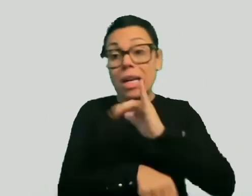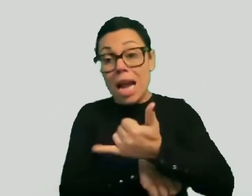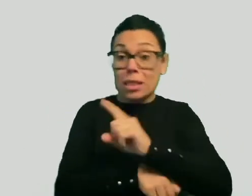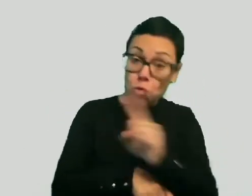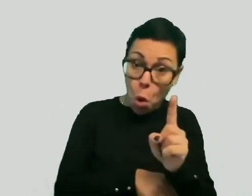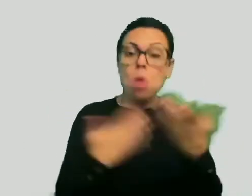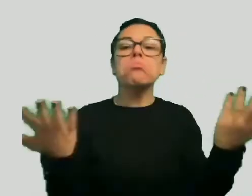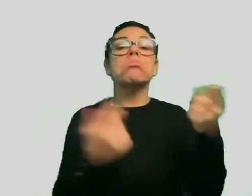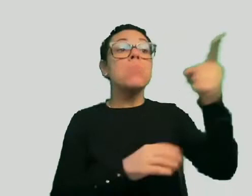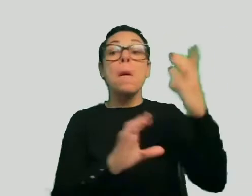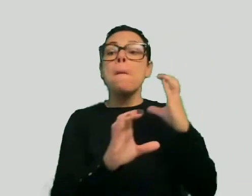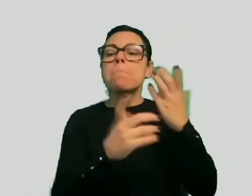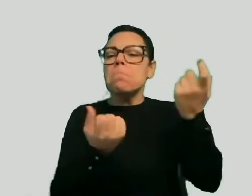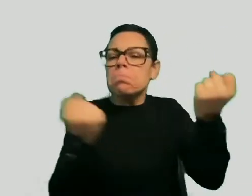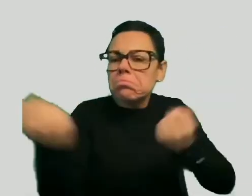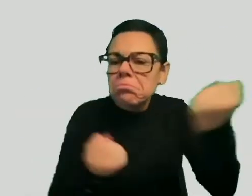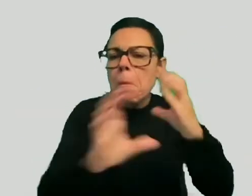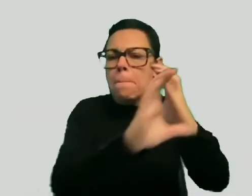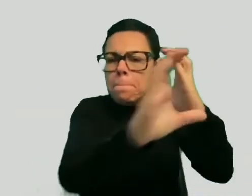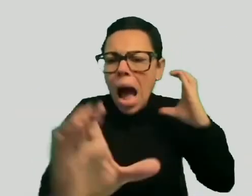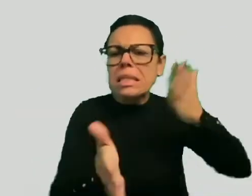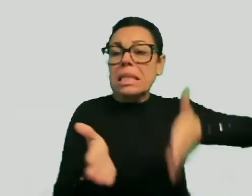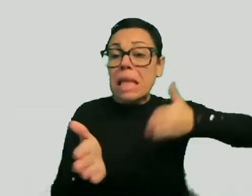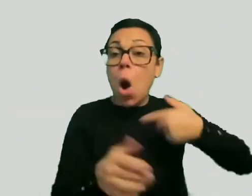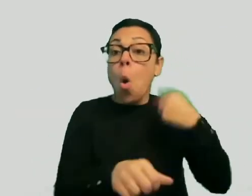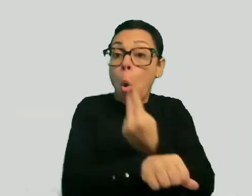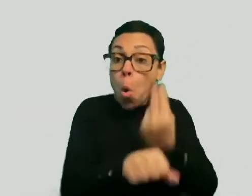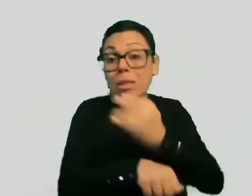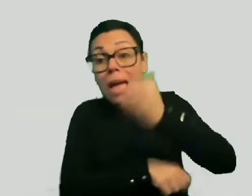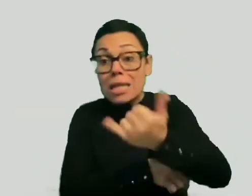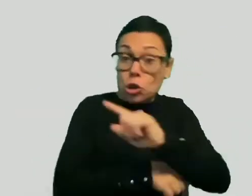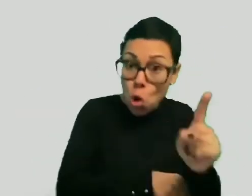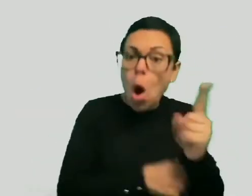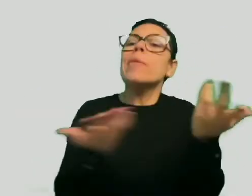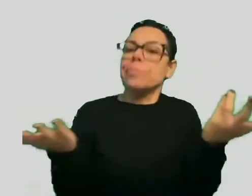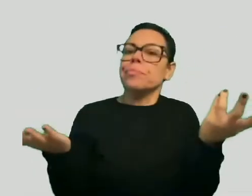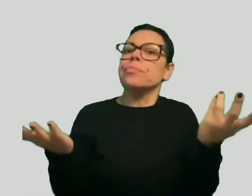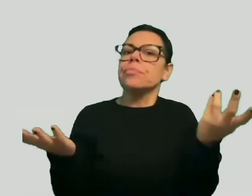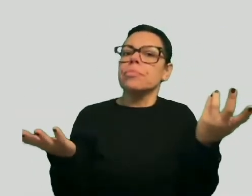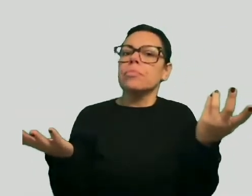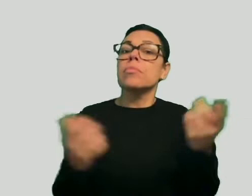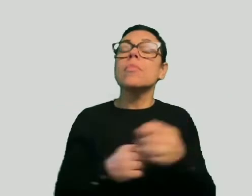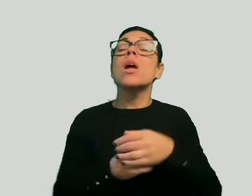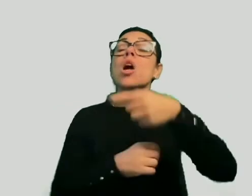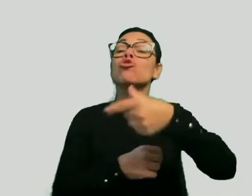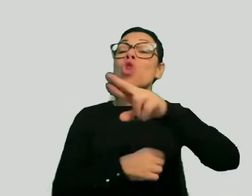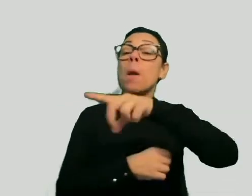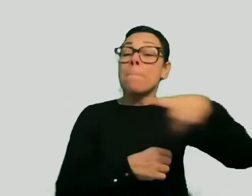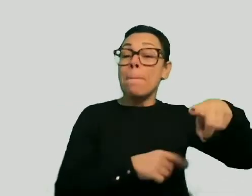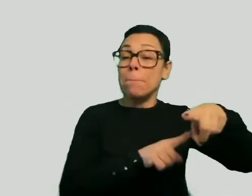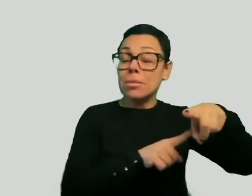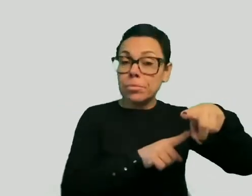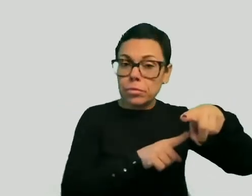So this also means that GRPP should and must